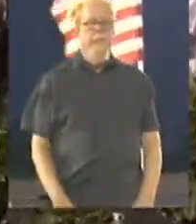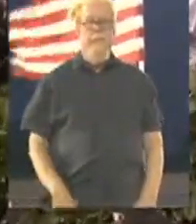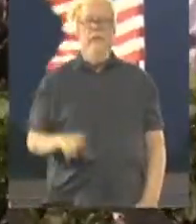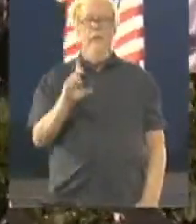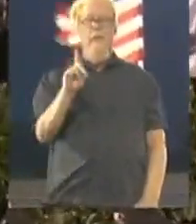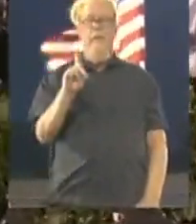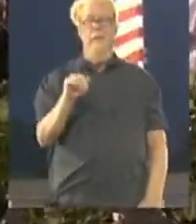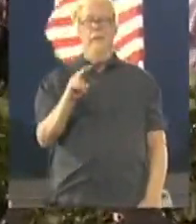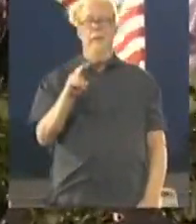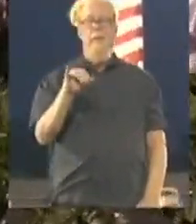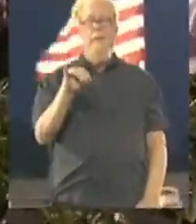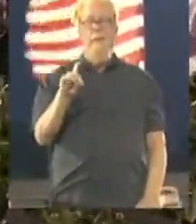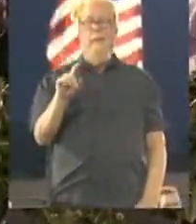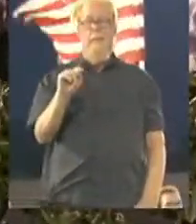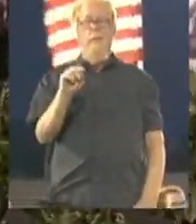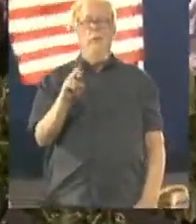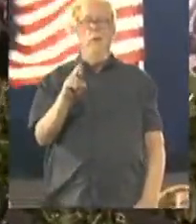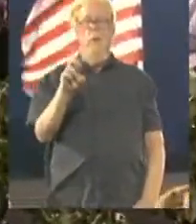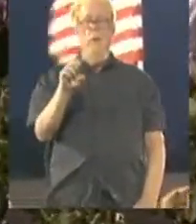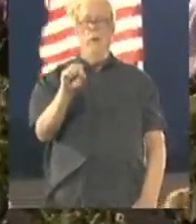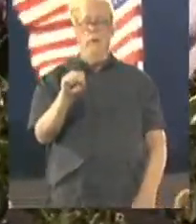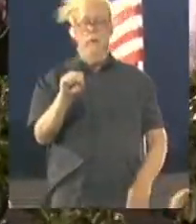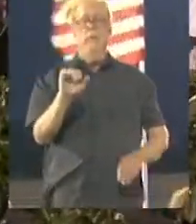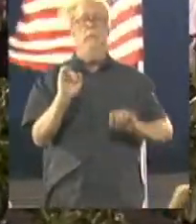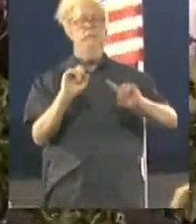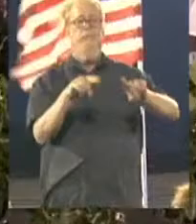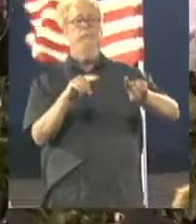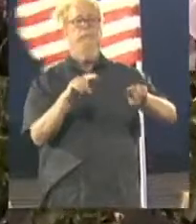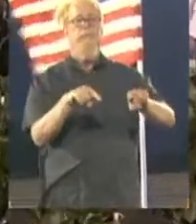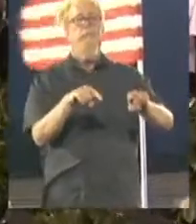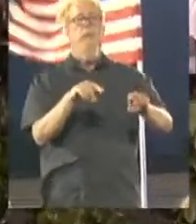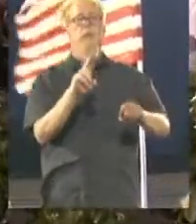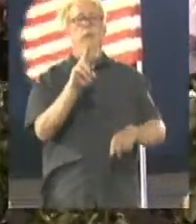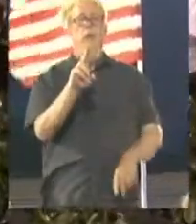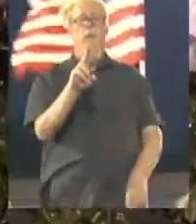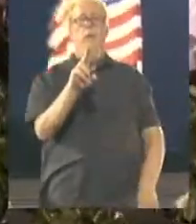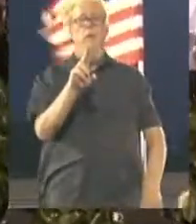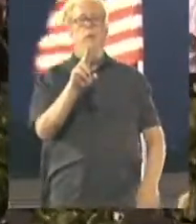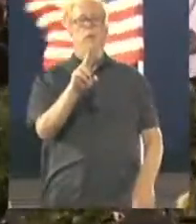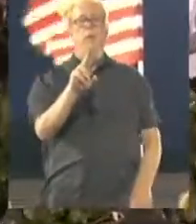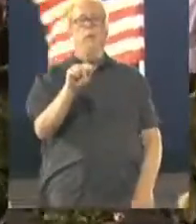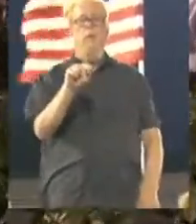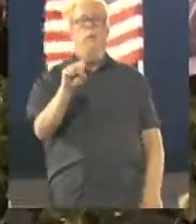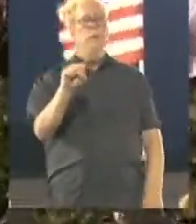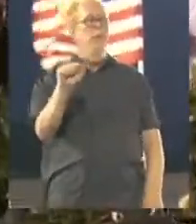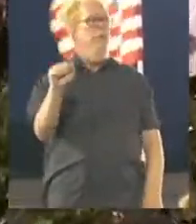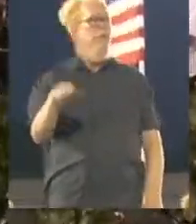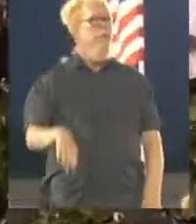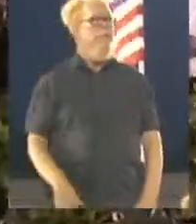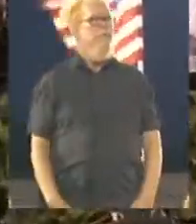David Jonathan Torres will be attending the University of Texas at San Antonio.